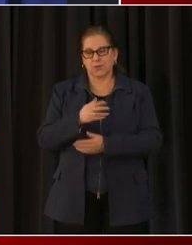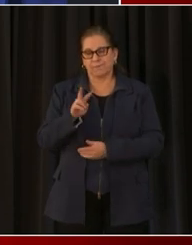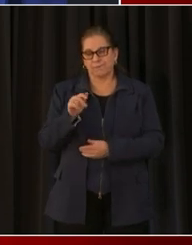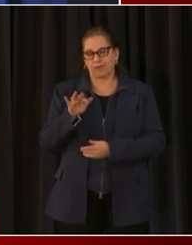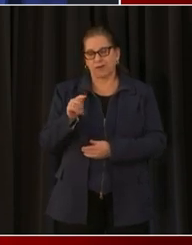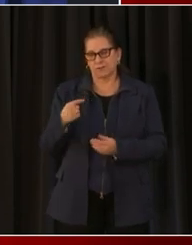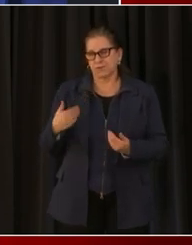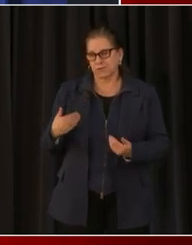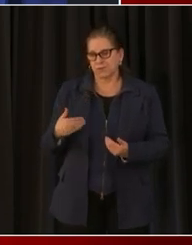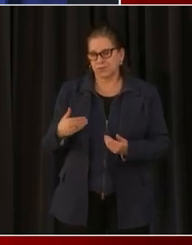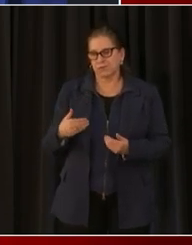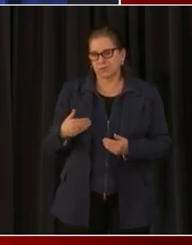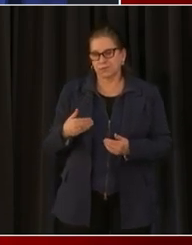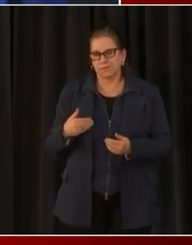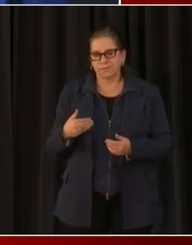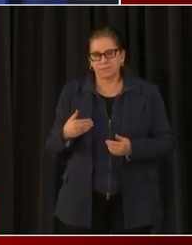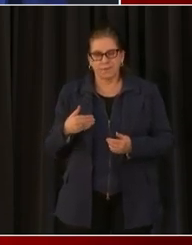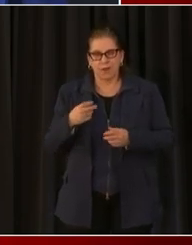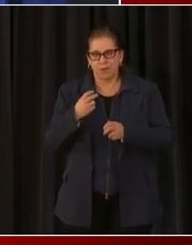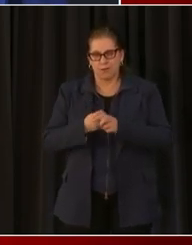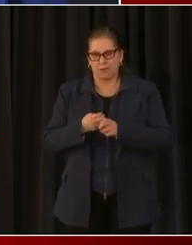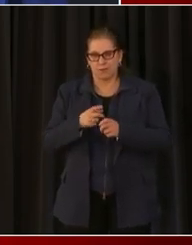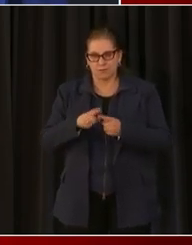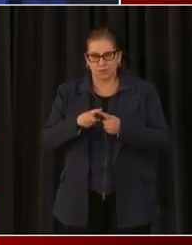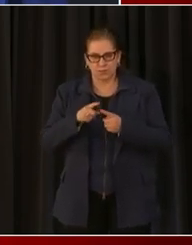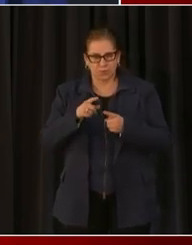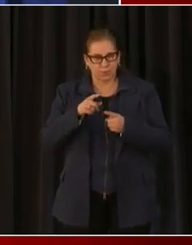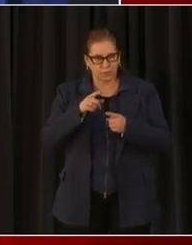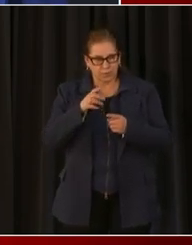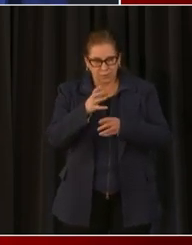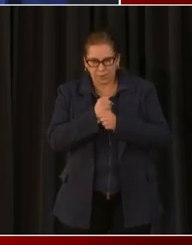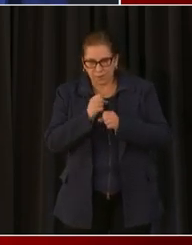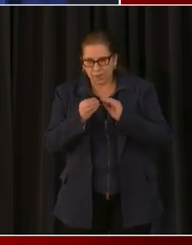It is difficult, Mark, to quantify